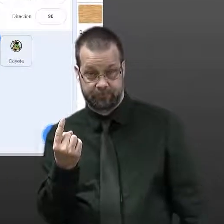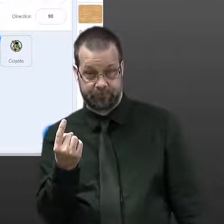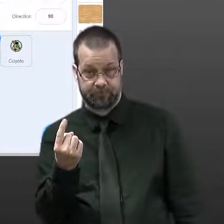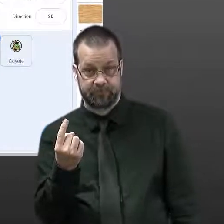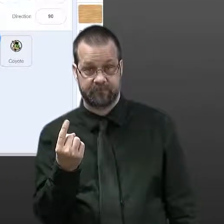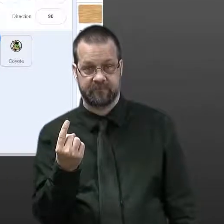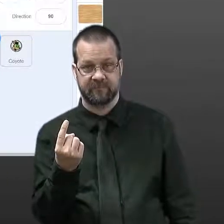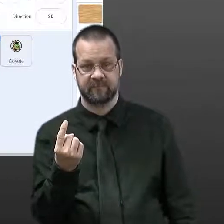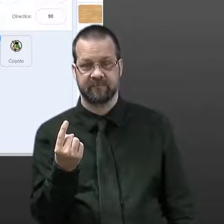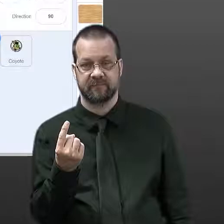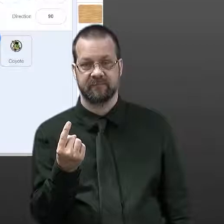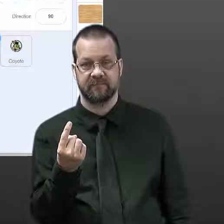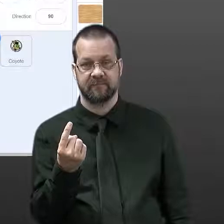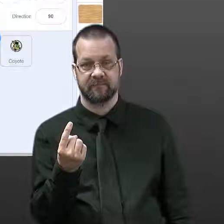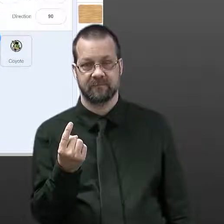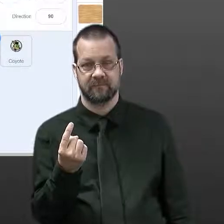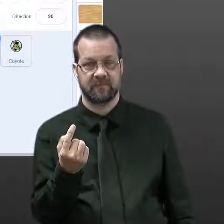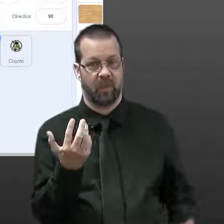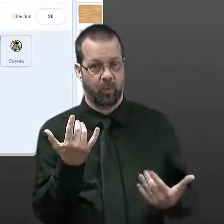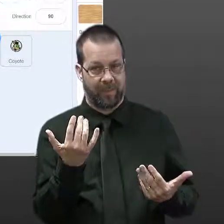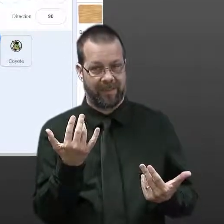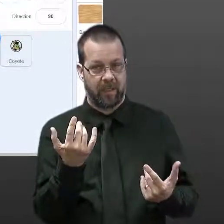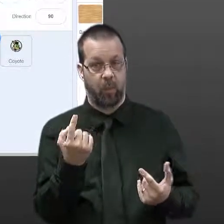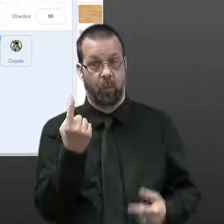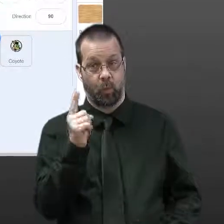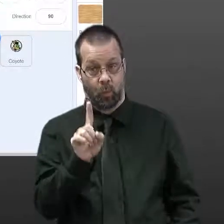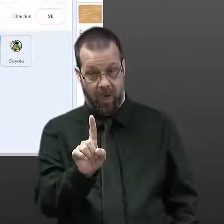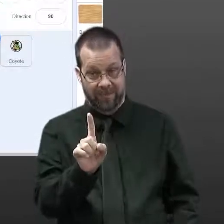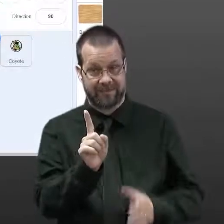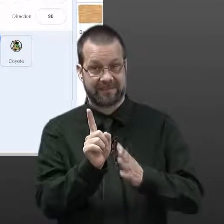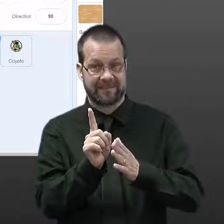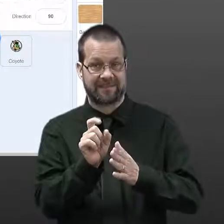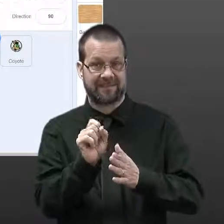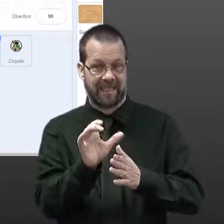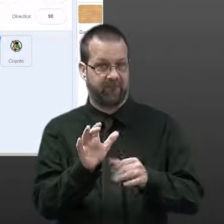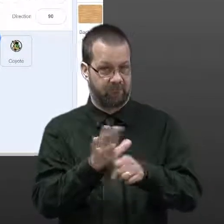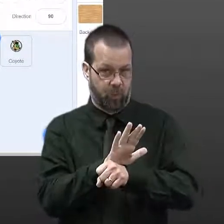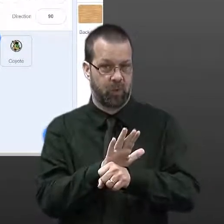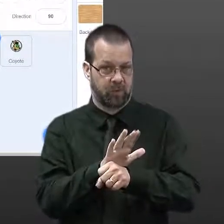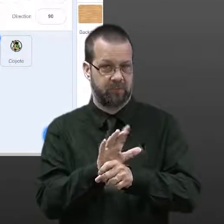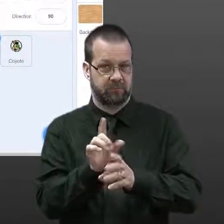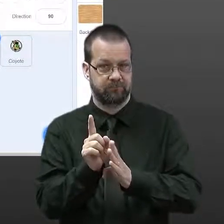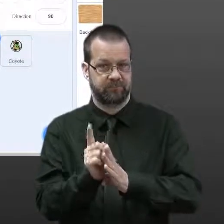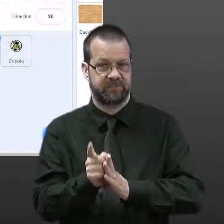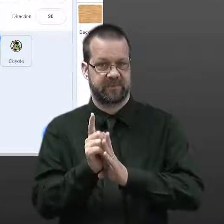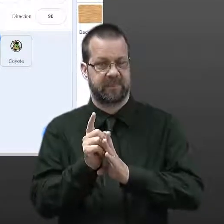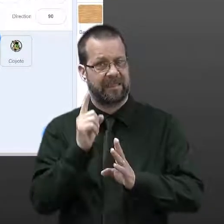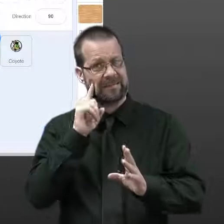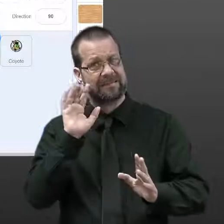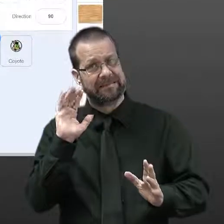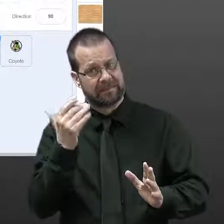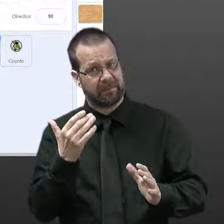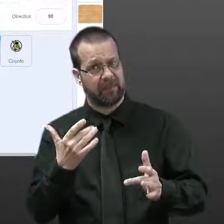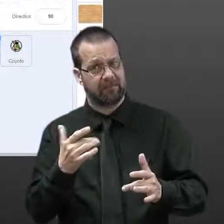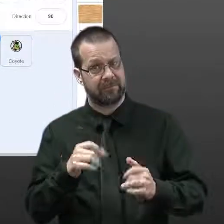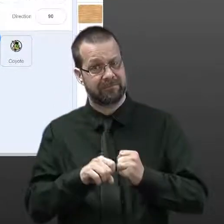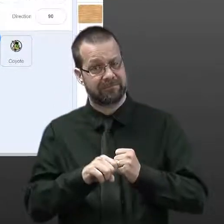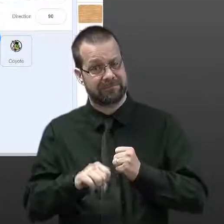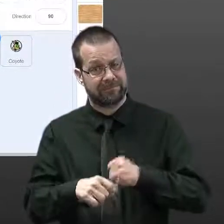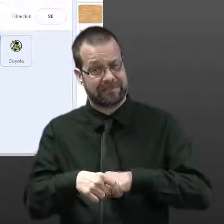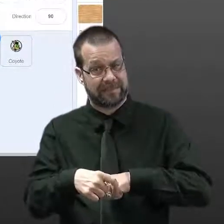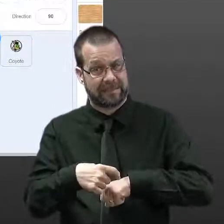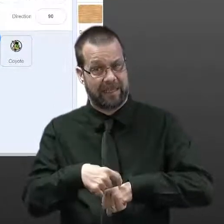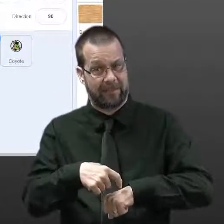1. We are going to wait 1 second. We can wait a full second. I know it seems like a long amount